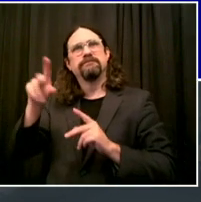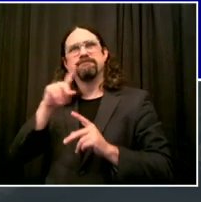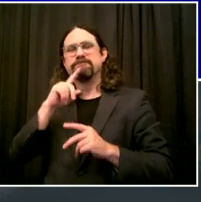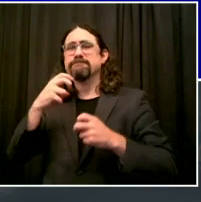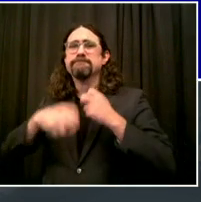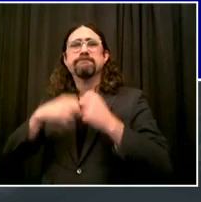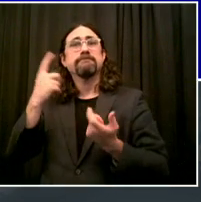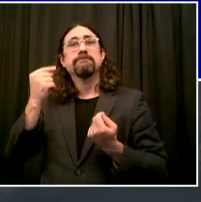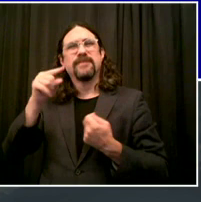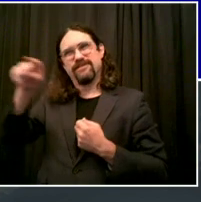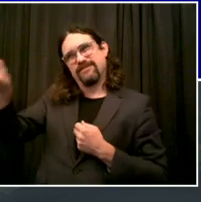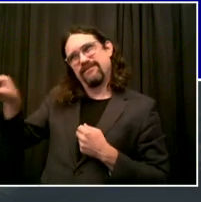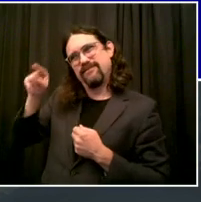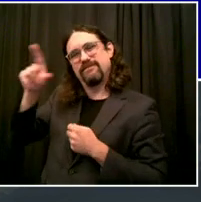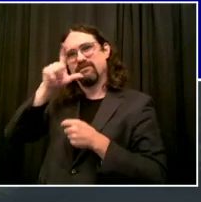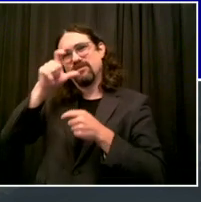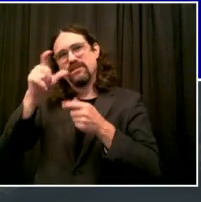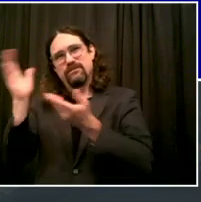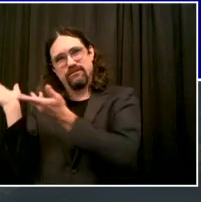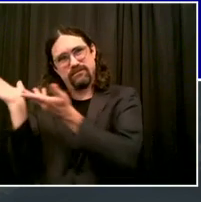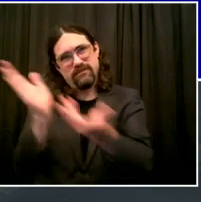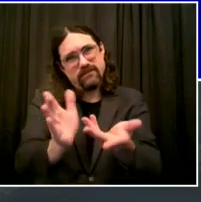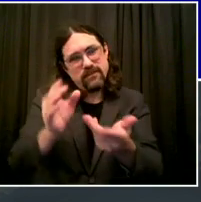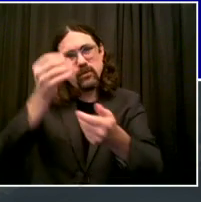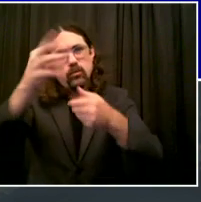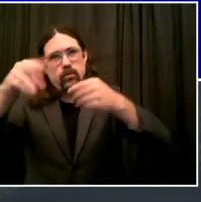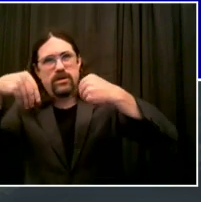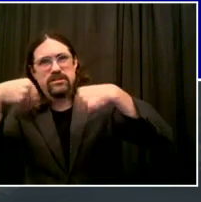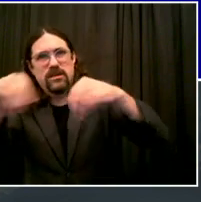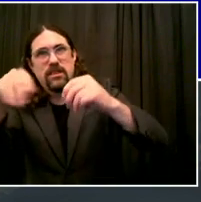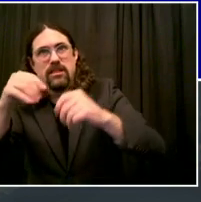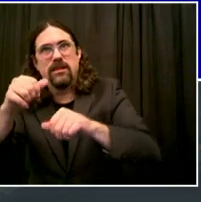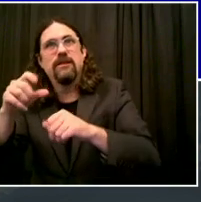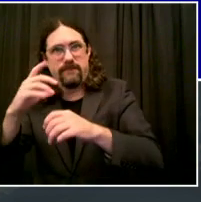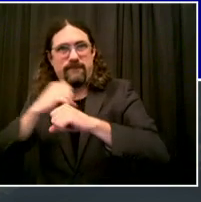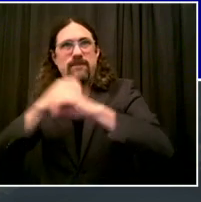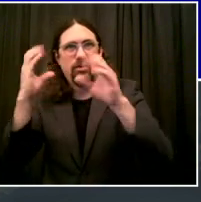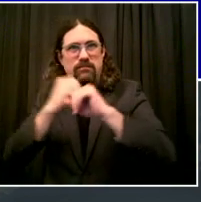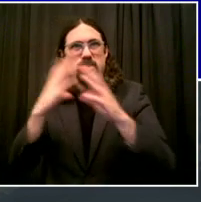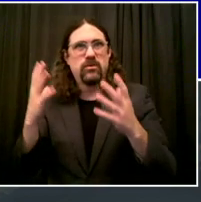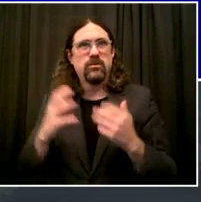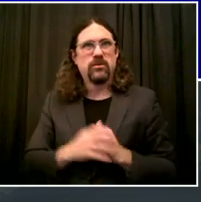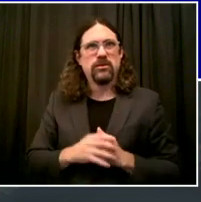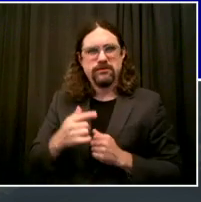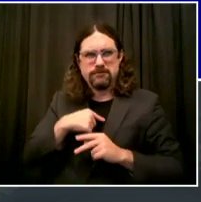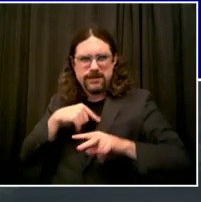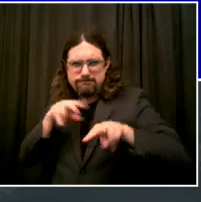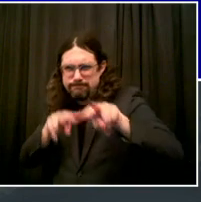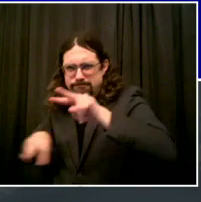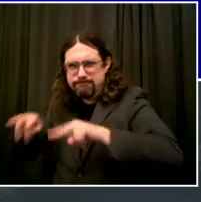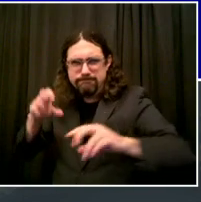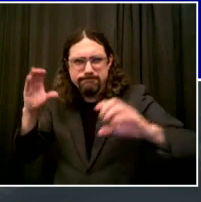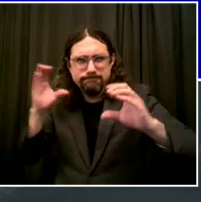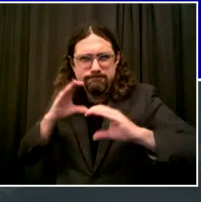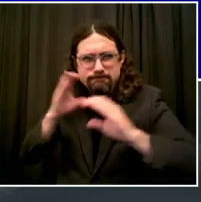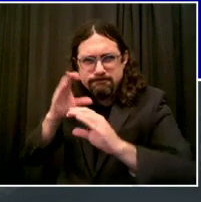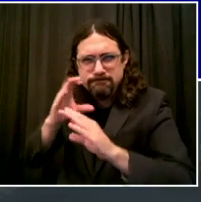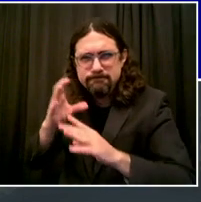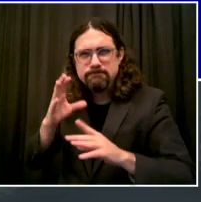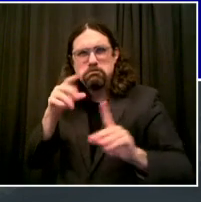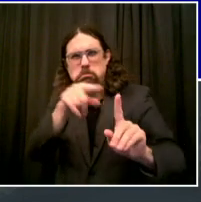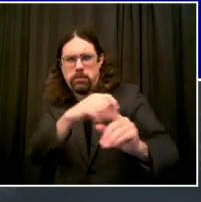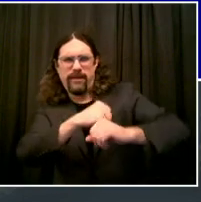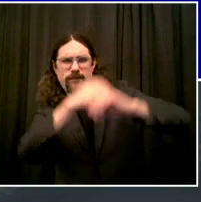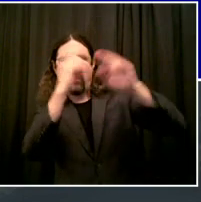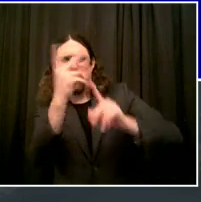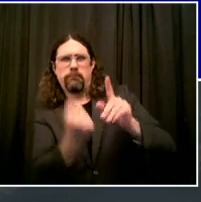sting operation to go and get these illegal fireworks at the base, meaning everywhere they're being sold around New